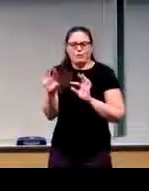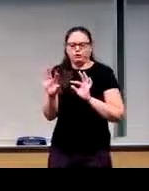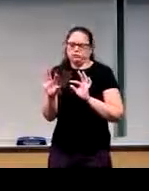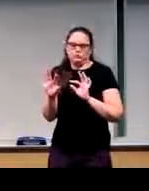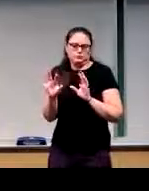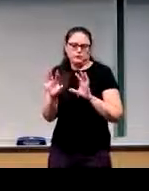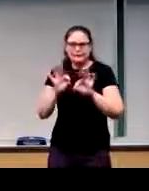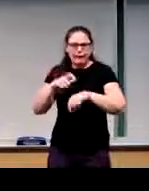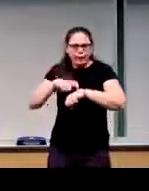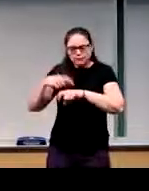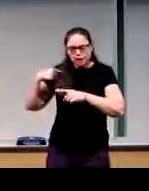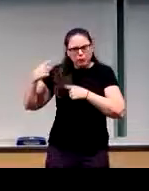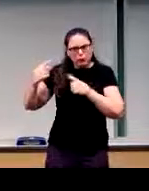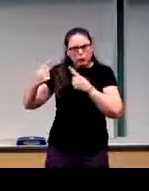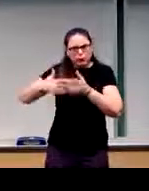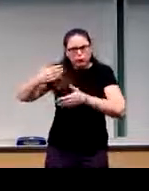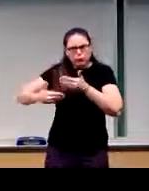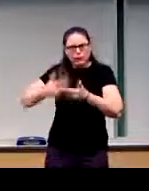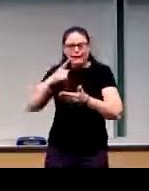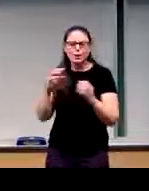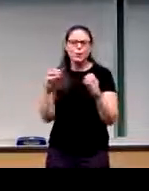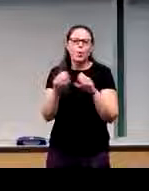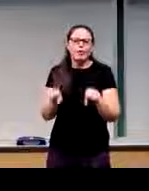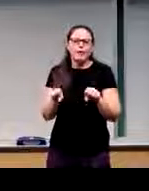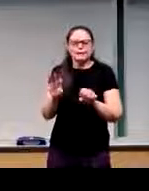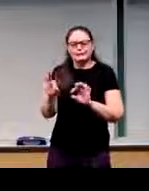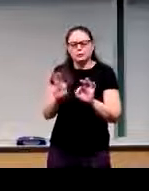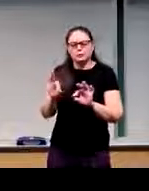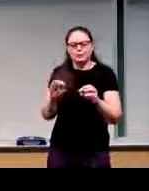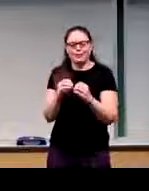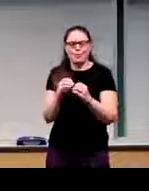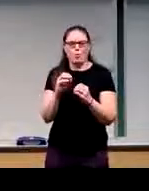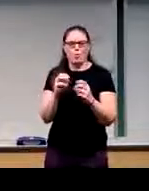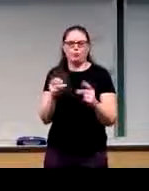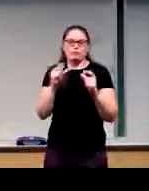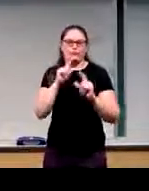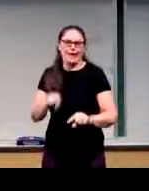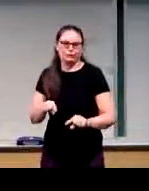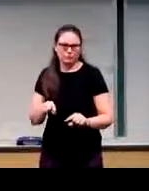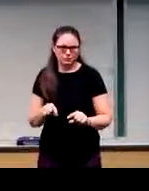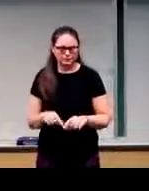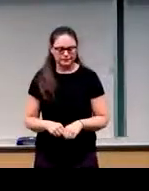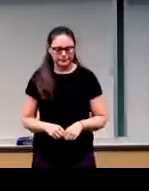time, and it was more likely to be selected the more reflexive it was.